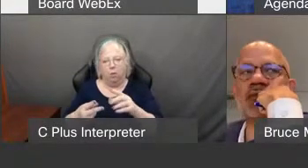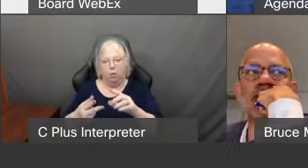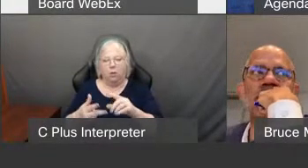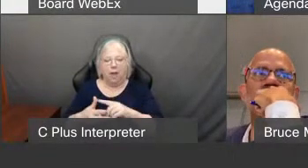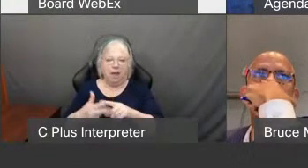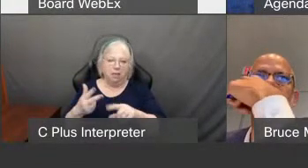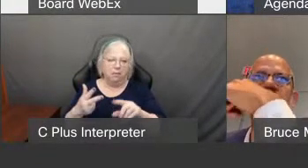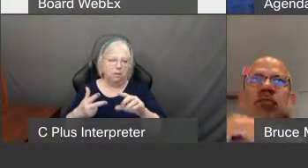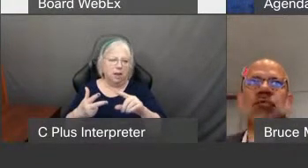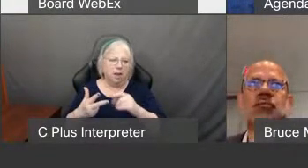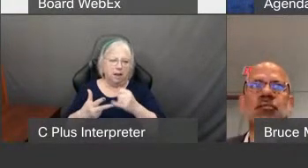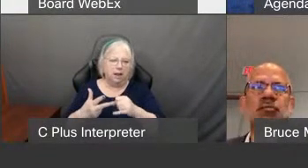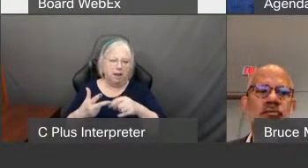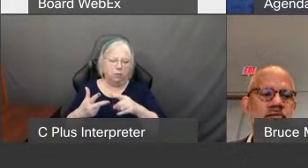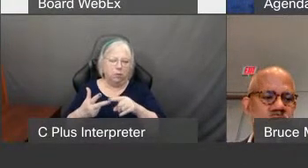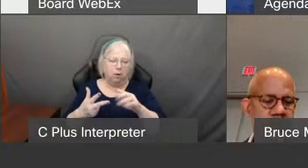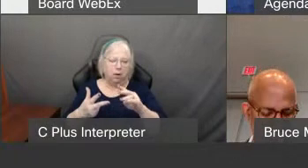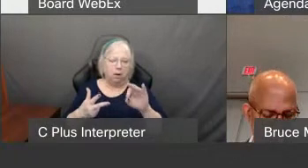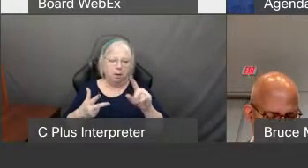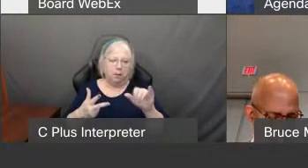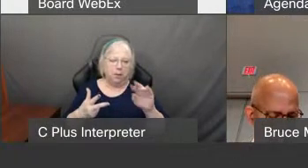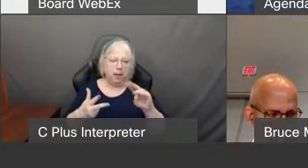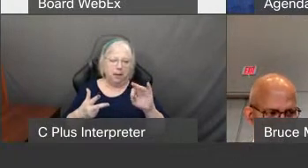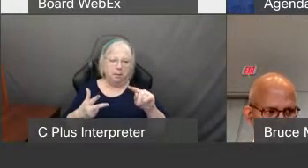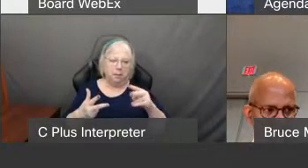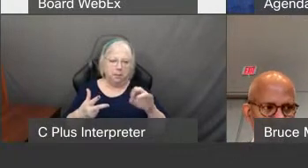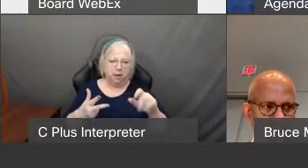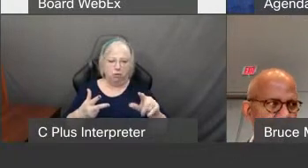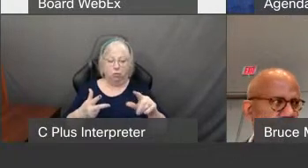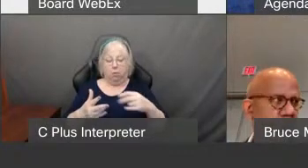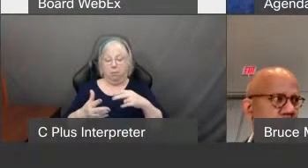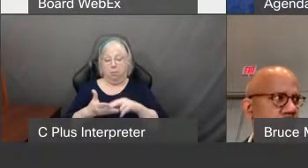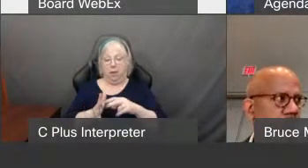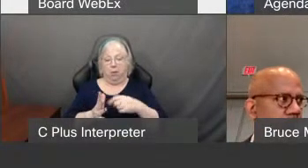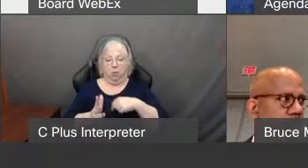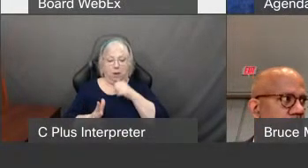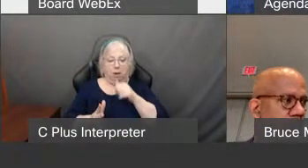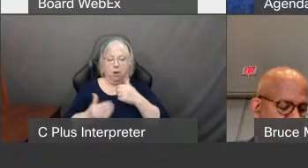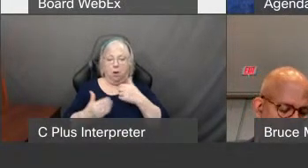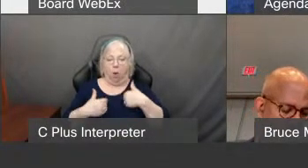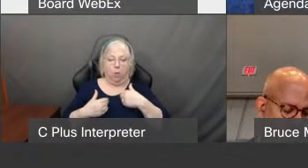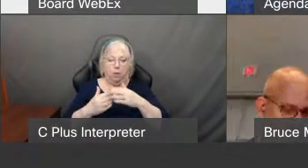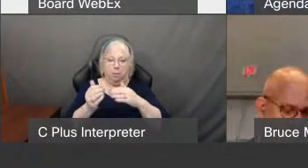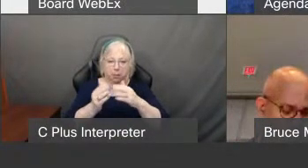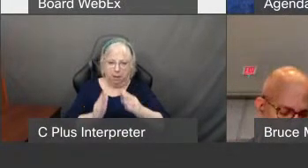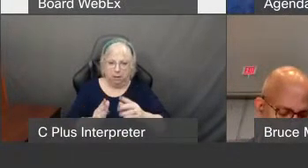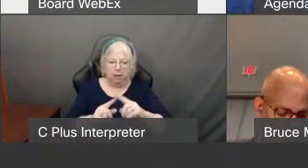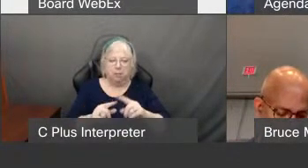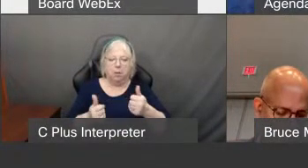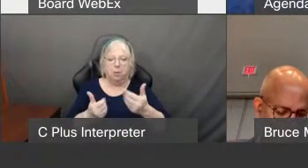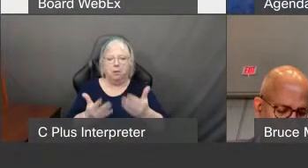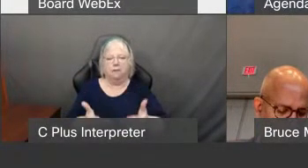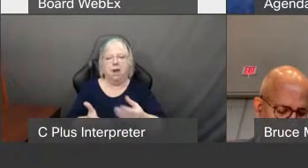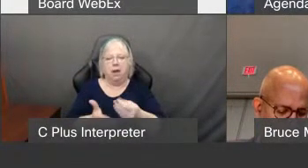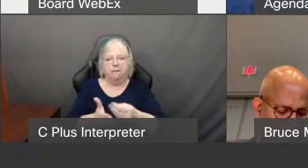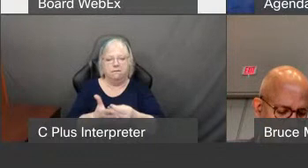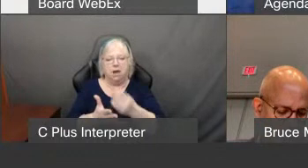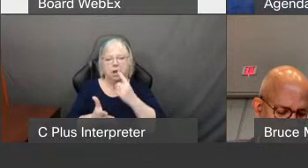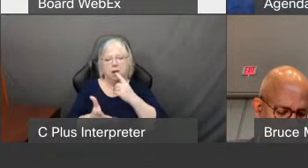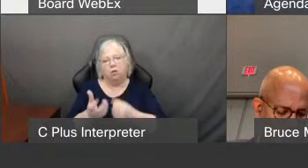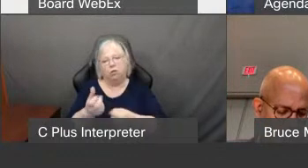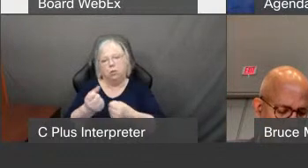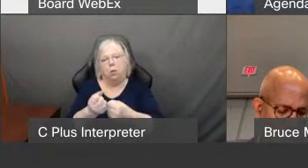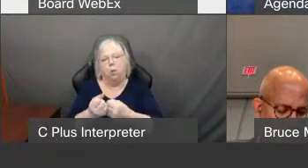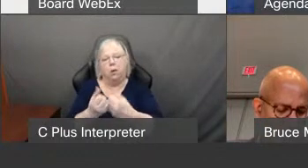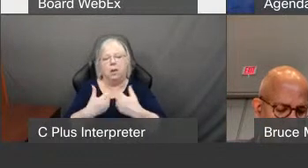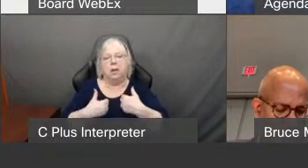with them. We didn't own the facilities, but we provided funding for operation of programming out of that to help support those young people in those